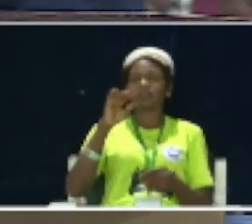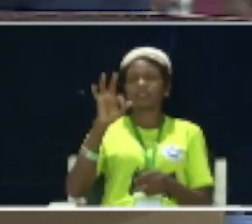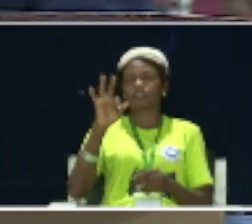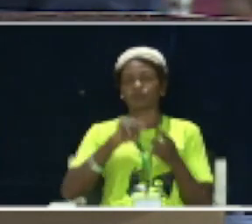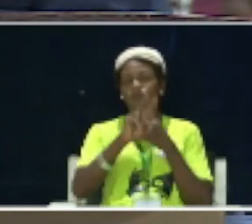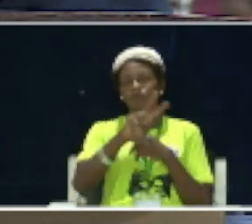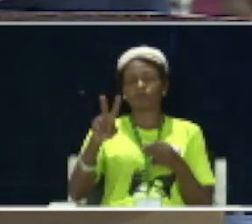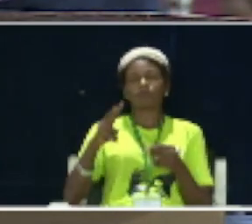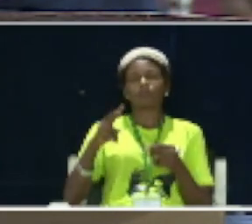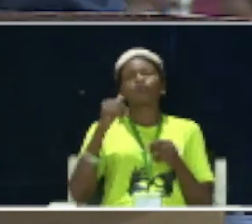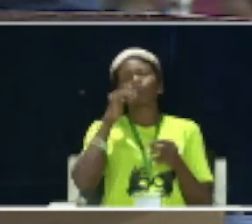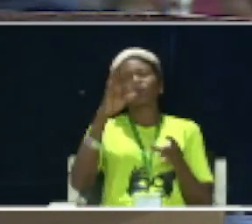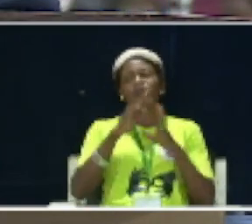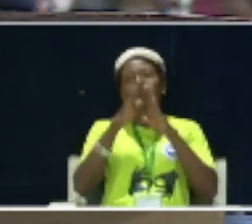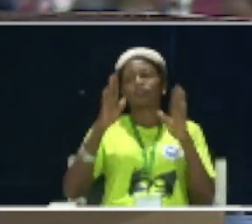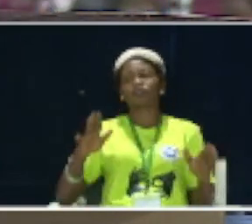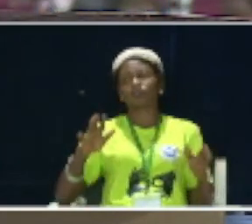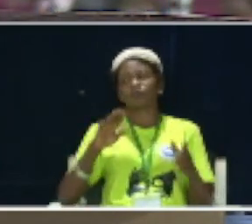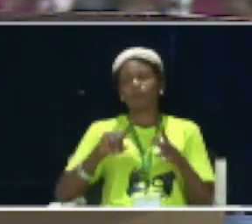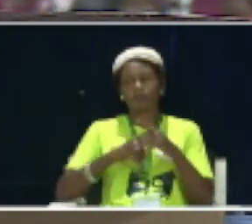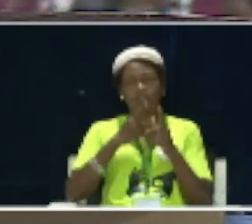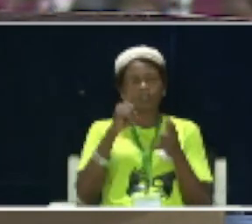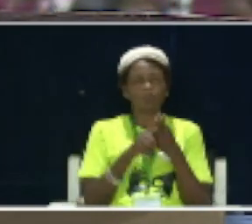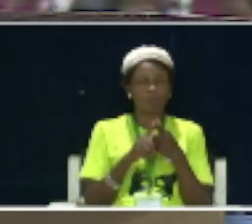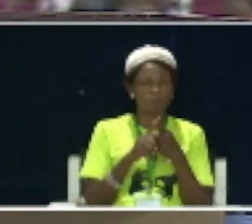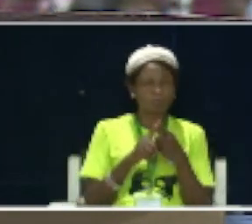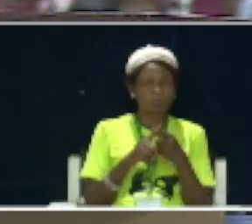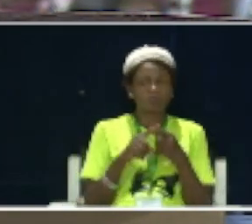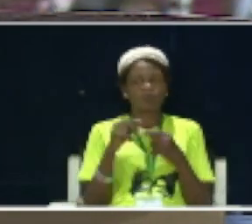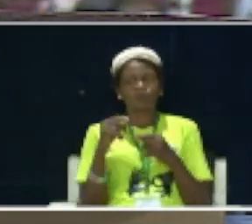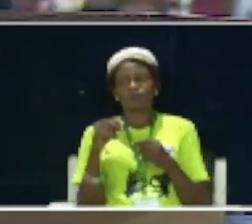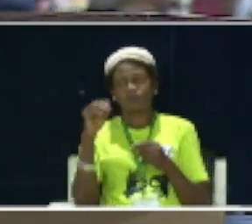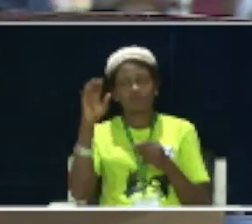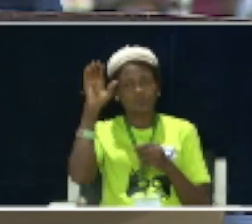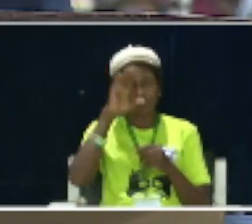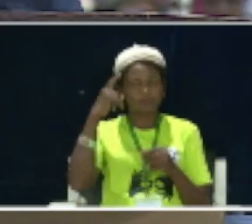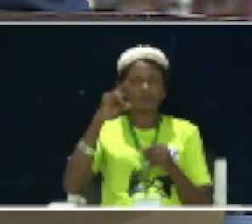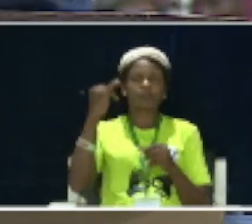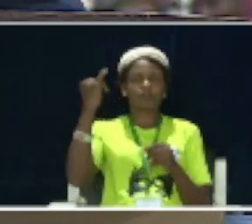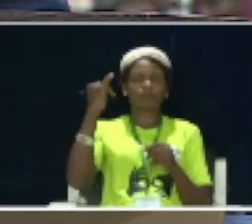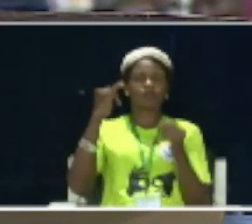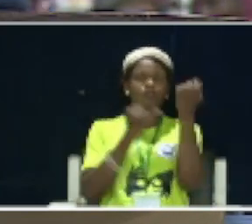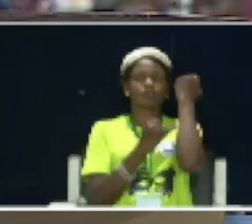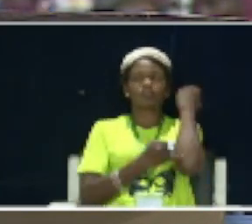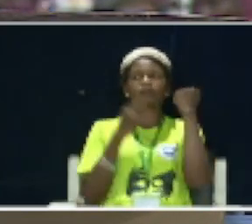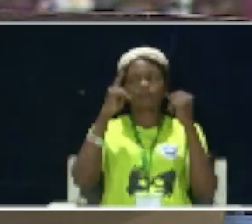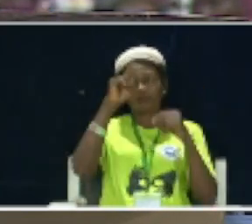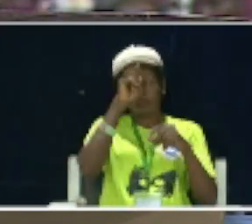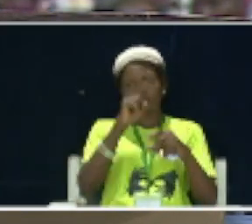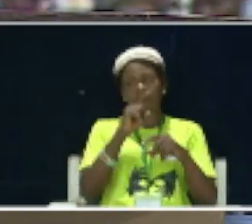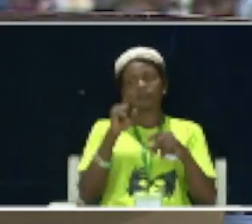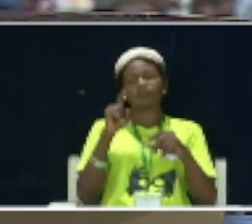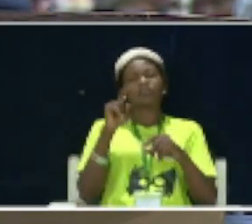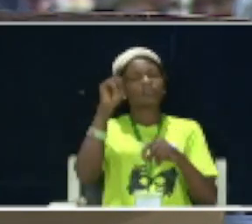The woman of the house began to eye Joseph for sexual indulgence. It was